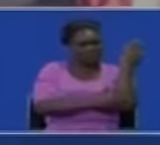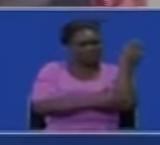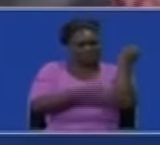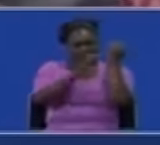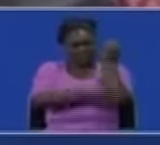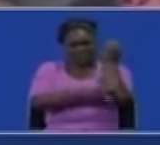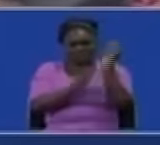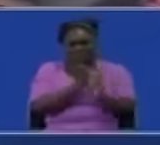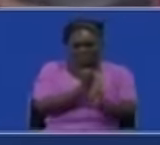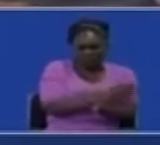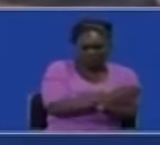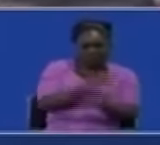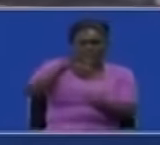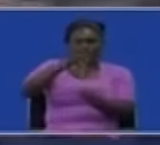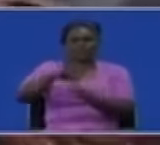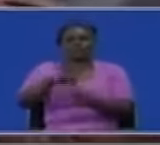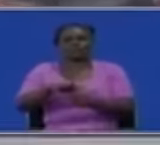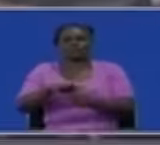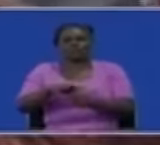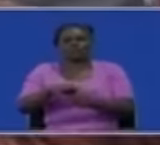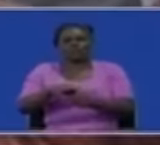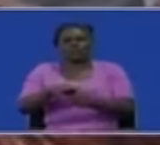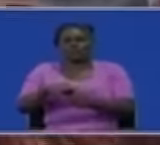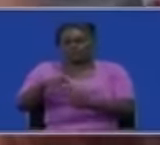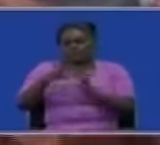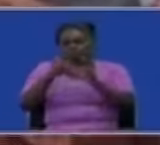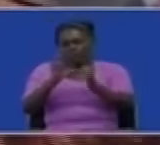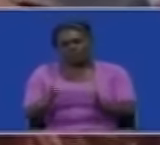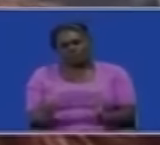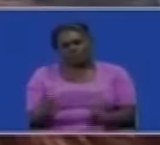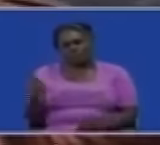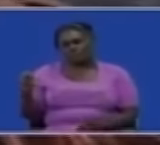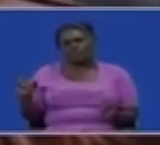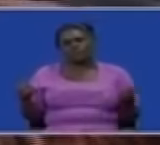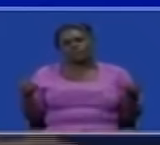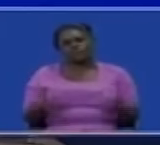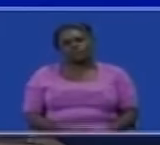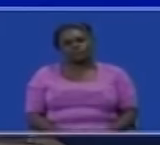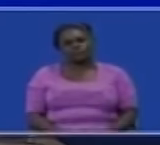country heads to the general elections. Mark Namaswa, KTN News.